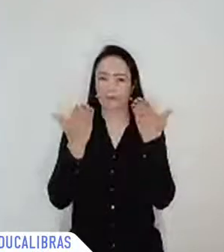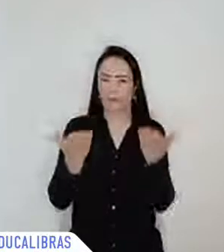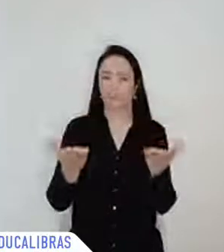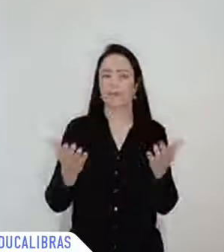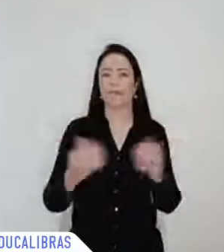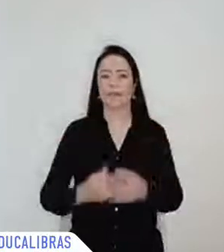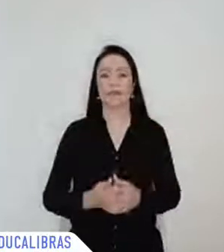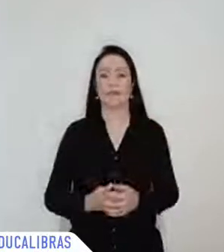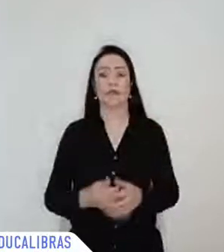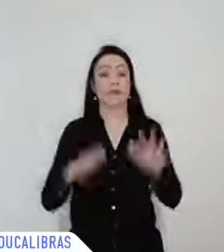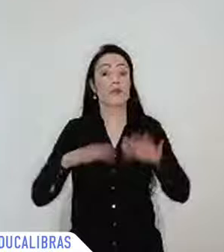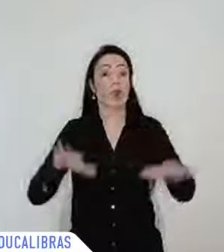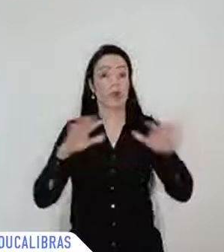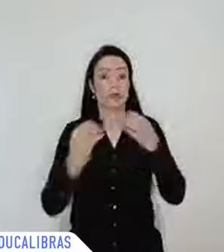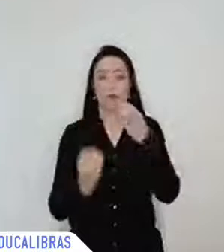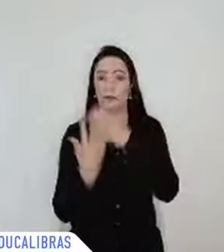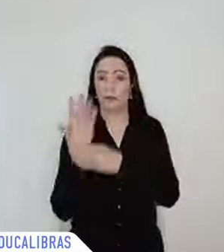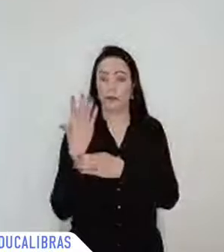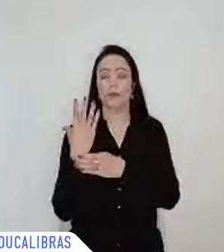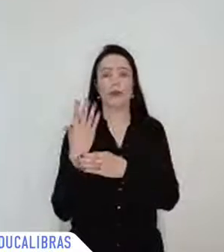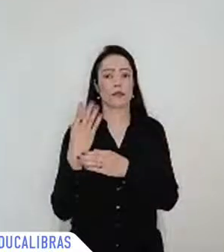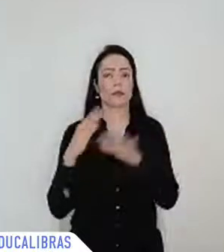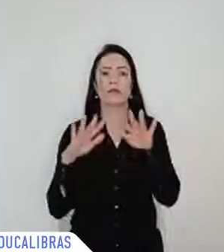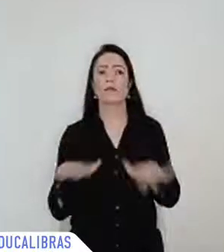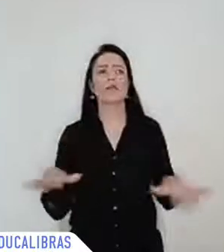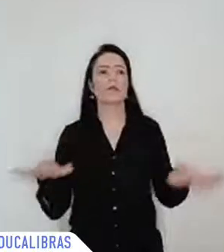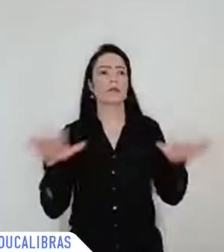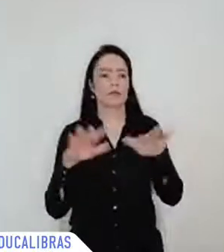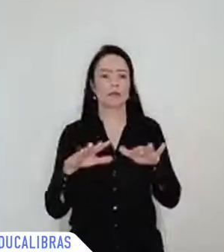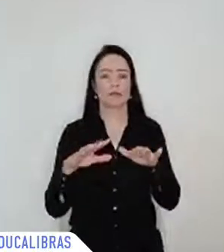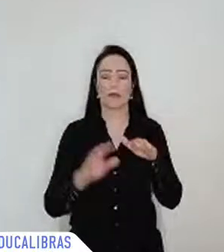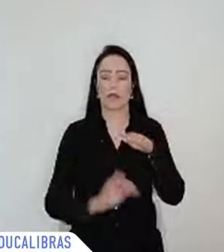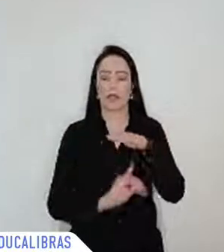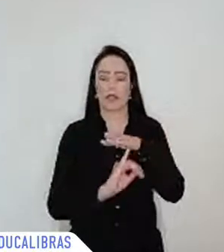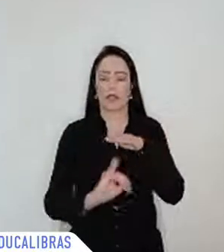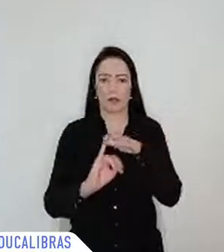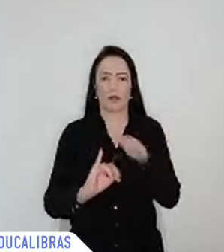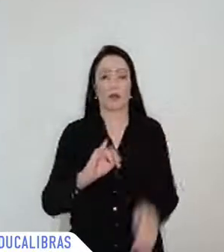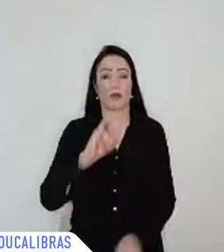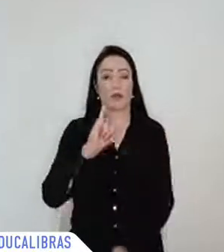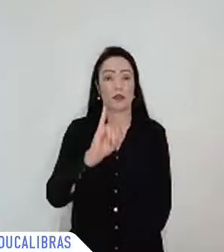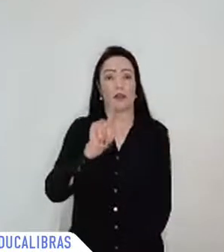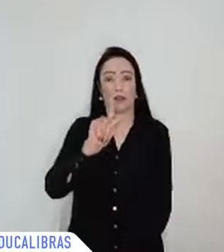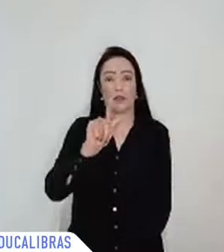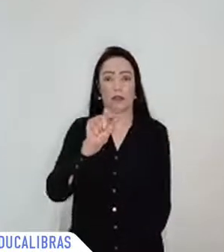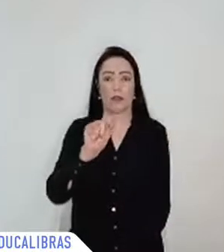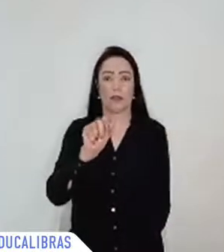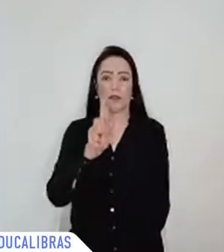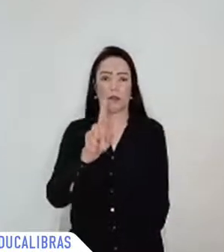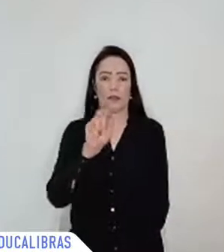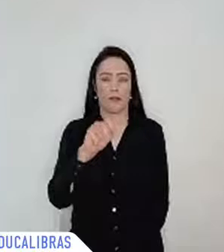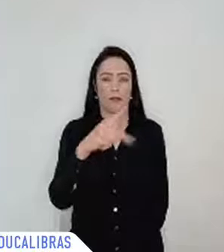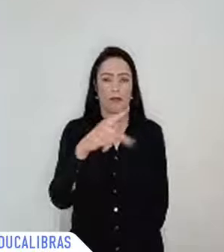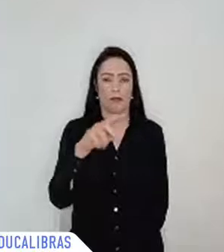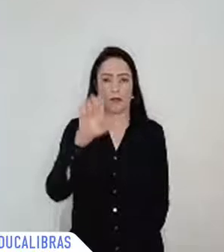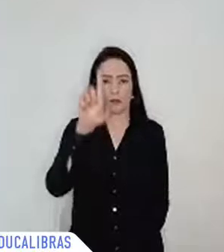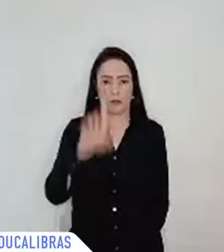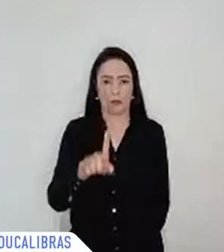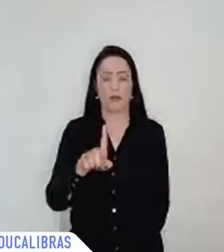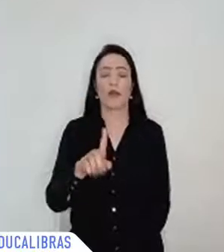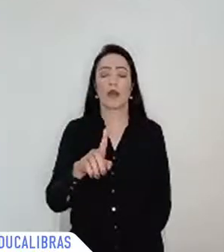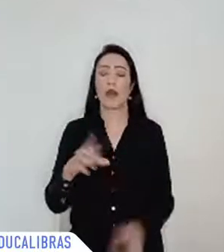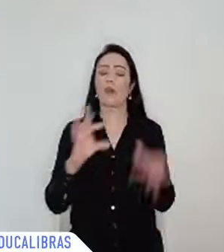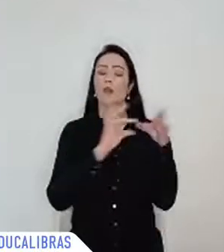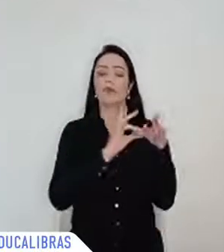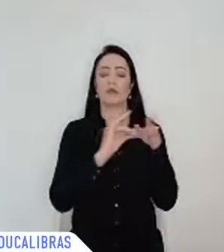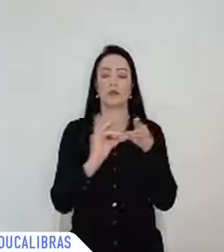society. I still think uh, this way. We've created a civic space program at Igarapé in this